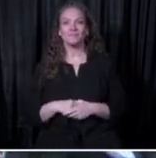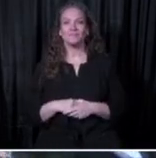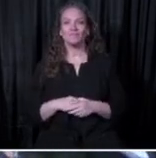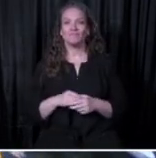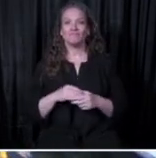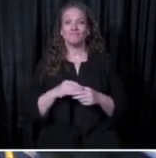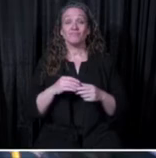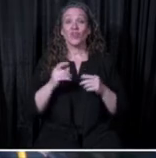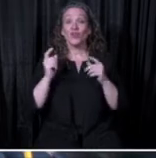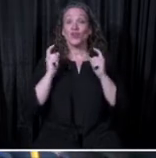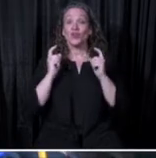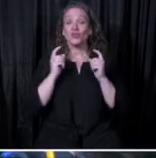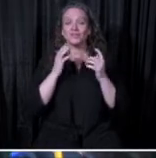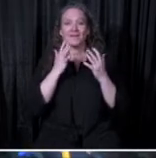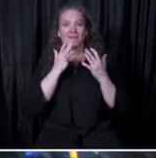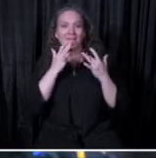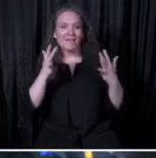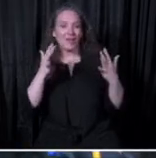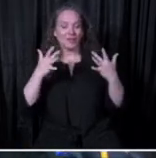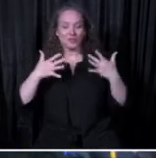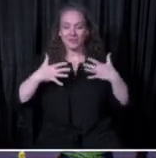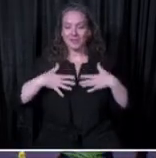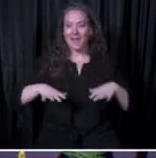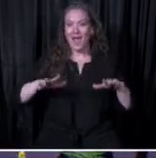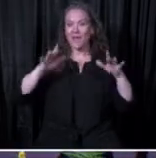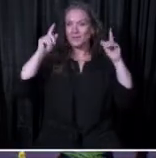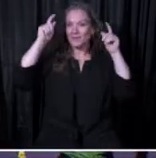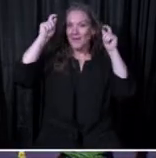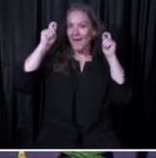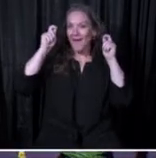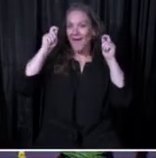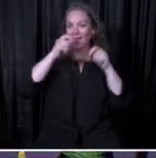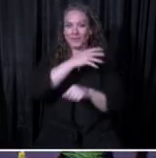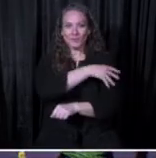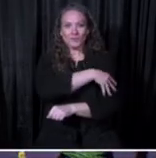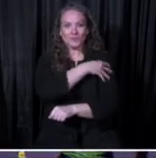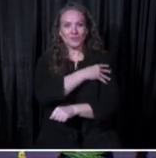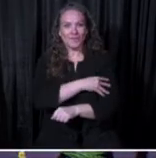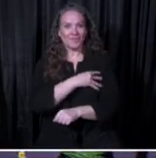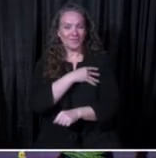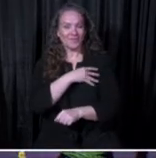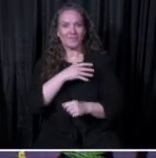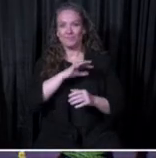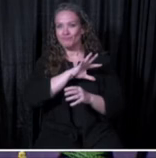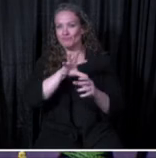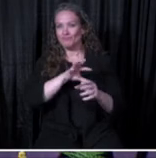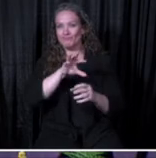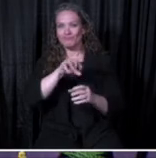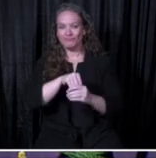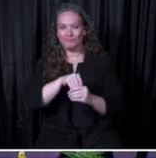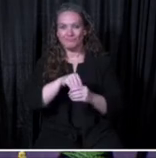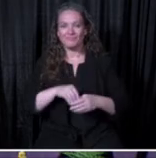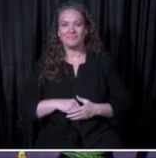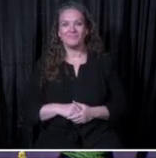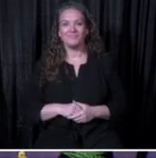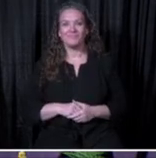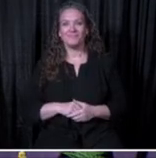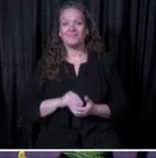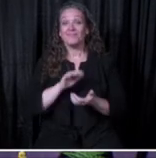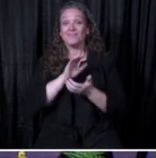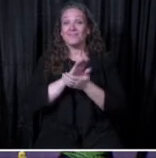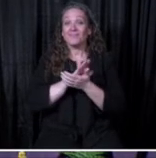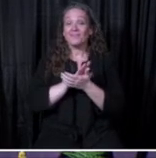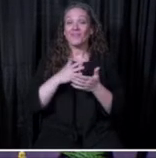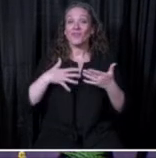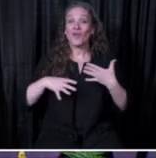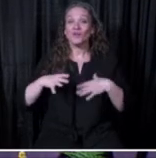Brightly colored hoods, gowns, hats, and chevrons are all part of that same regalia. The academic costume is important to us,